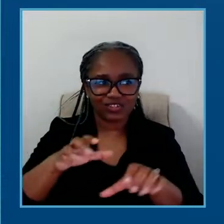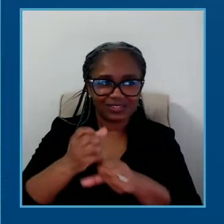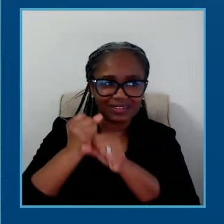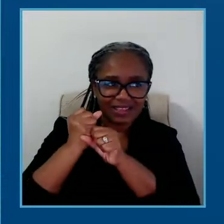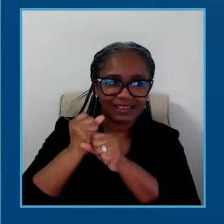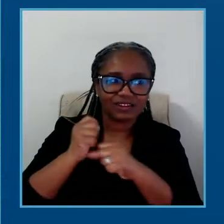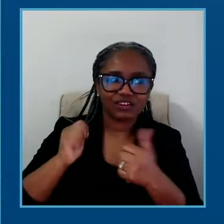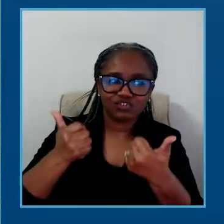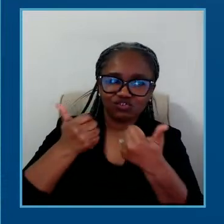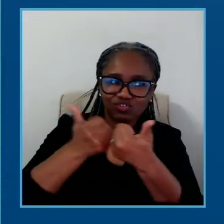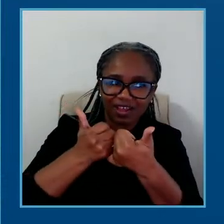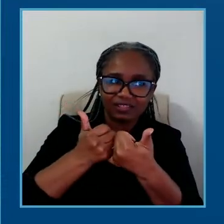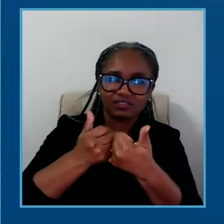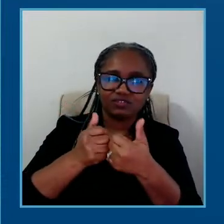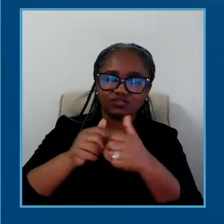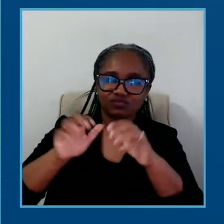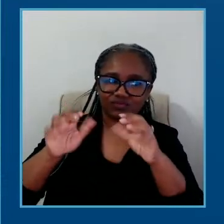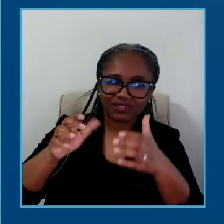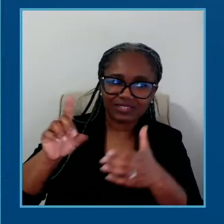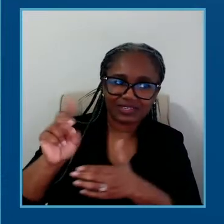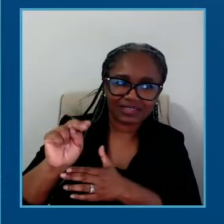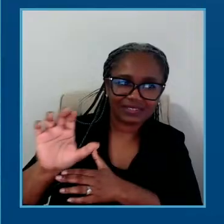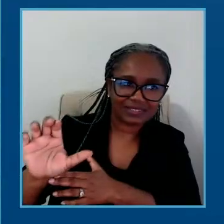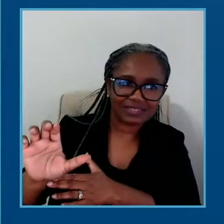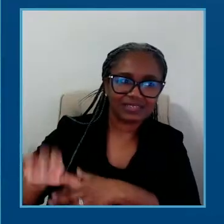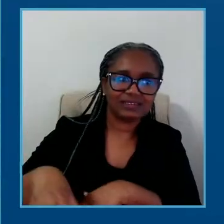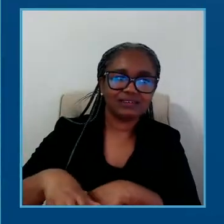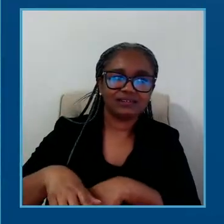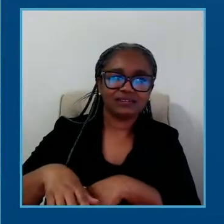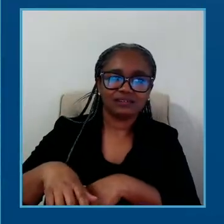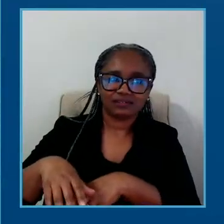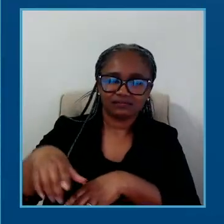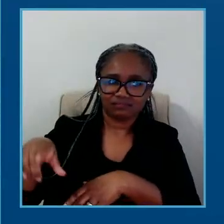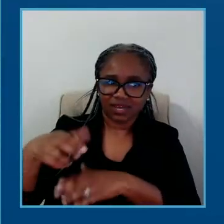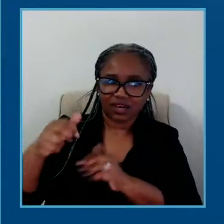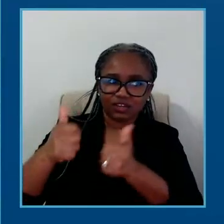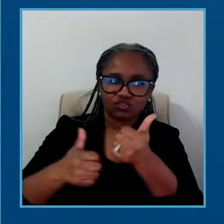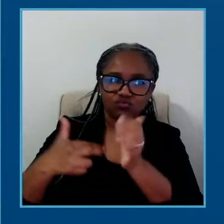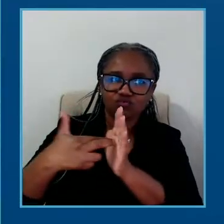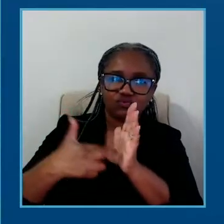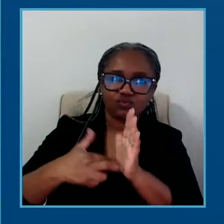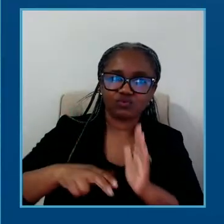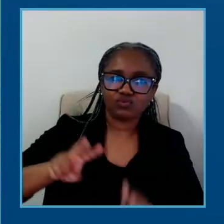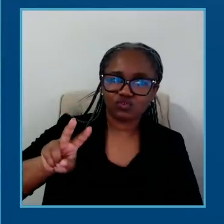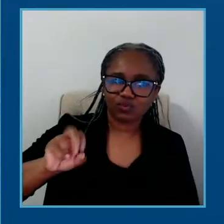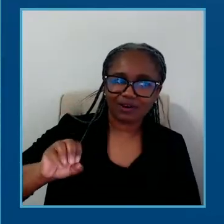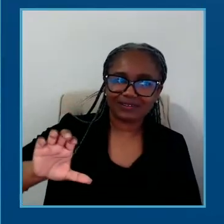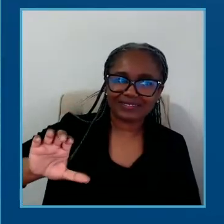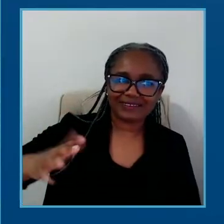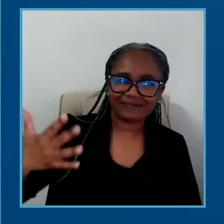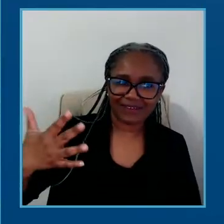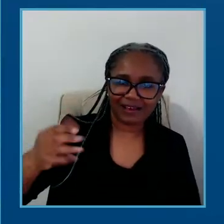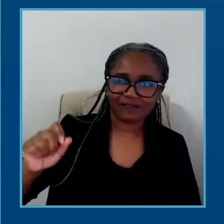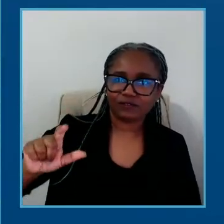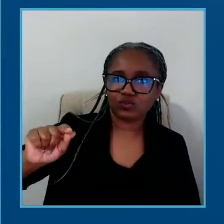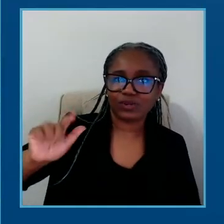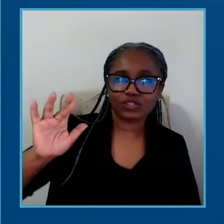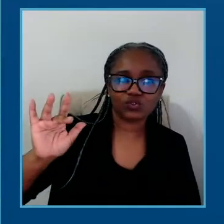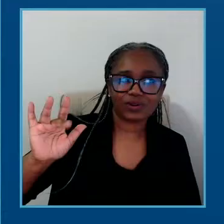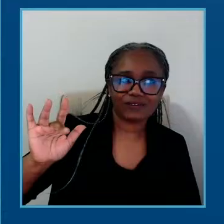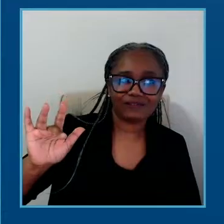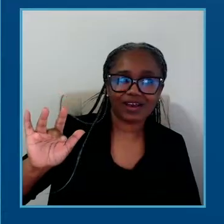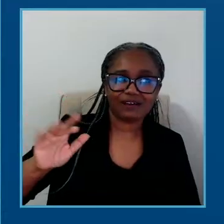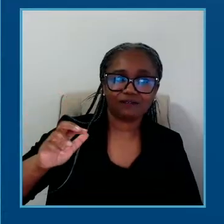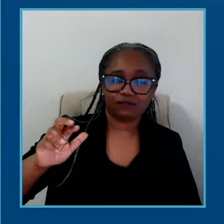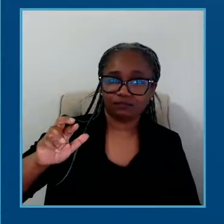conducted one at a time among a gender or all together was a matter left to the discretion of the